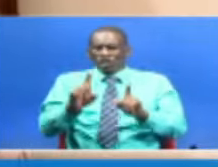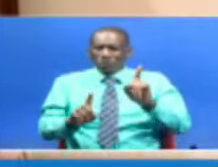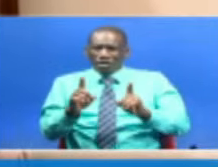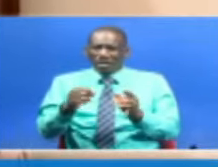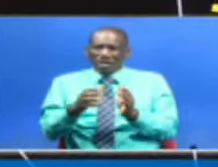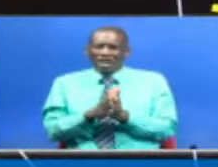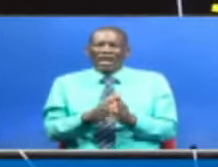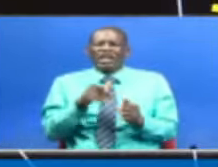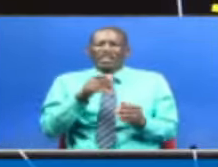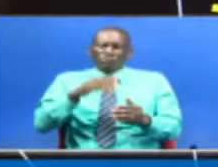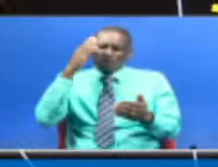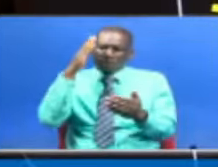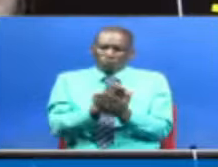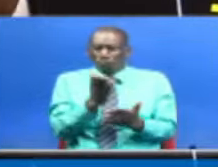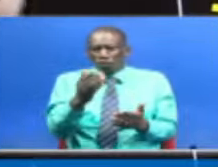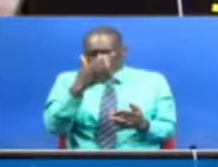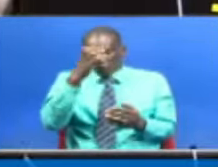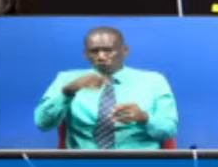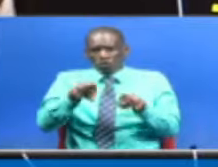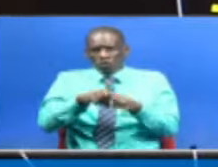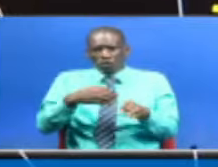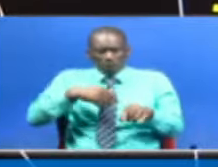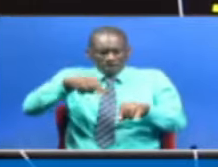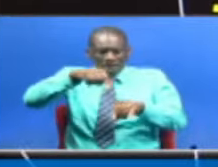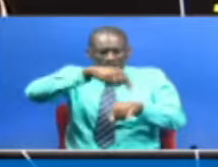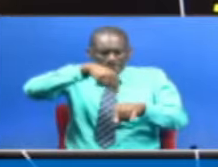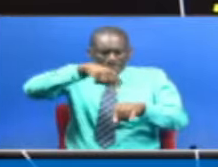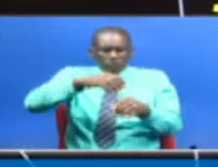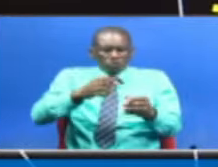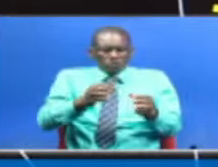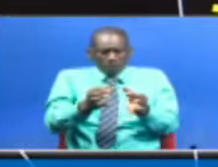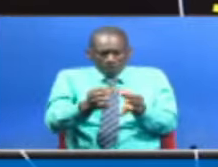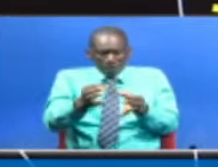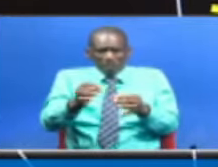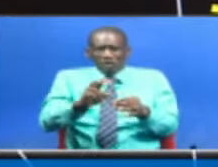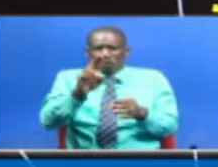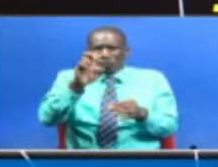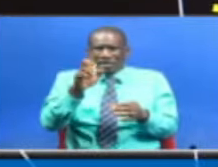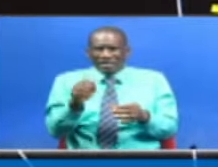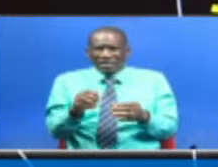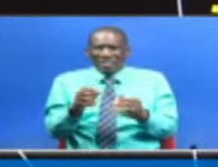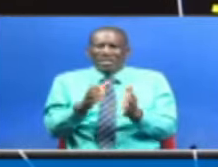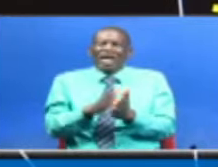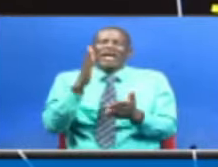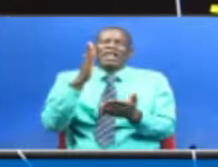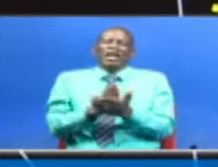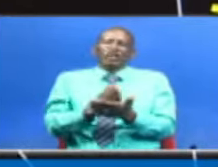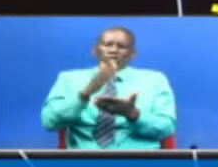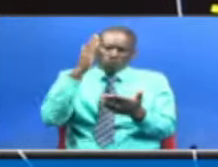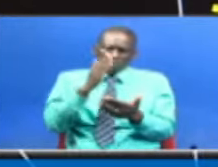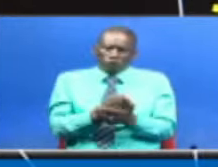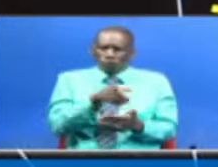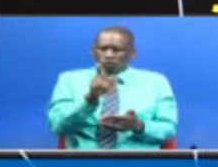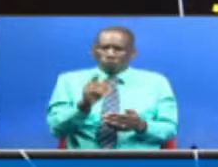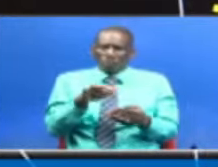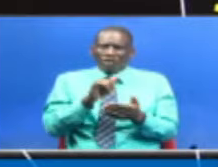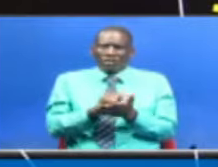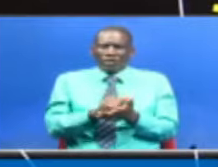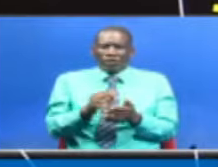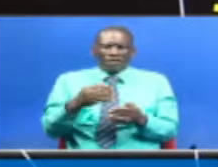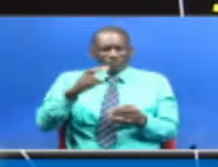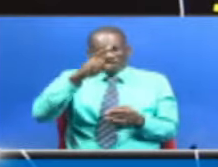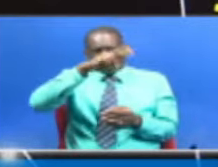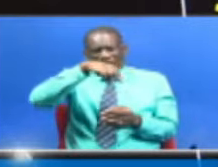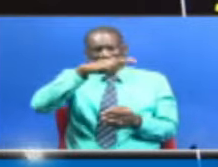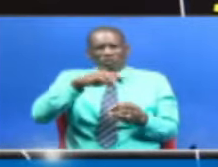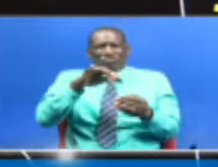they will prove to you, because even there is a meter which will actually be measuring the units, and they'll actually prove to you that it has been a perception.